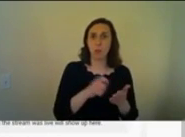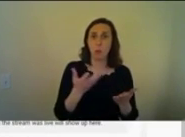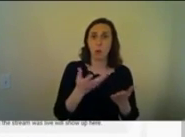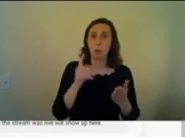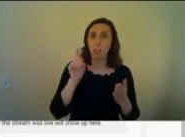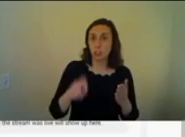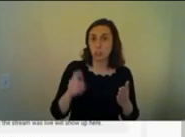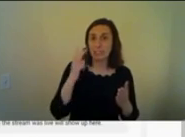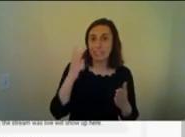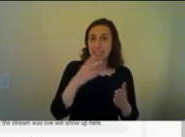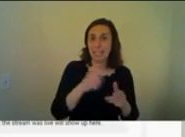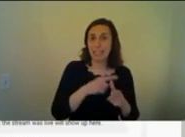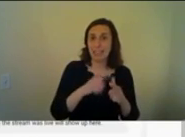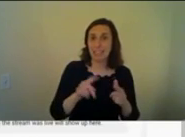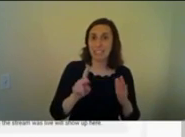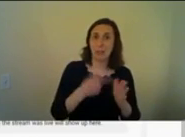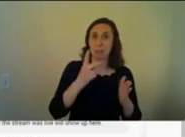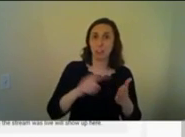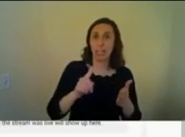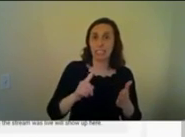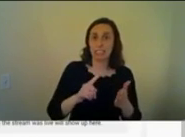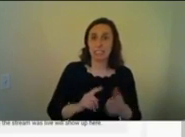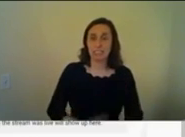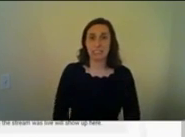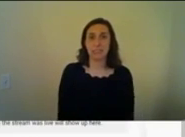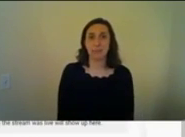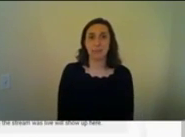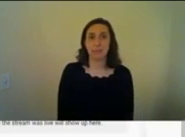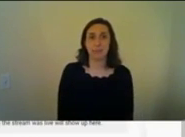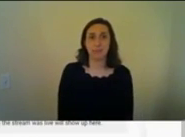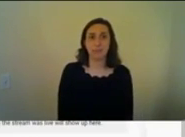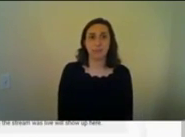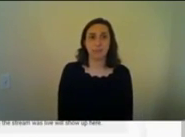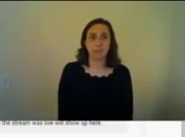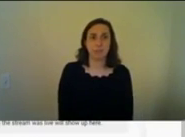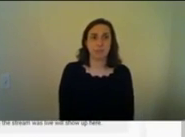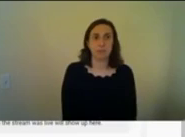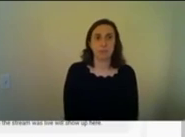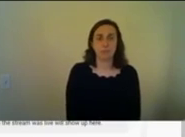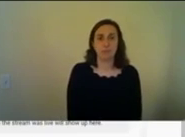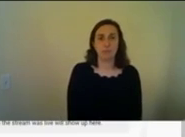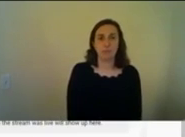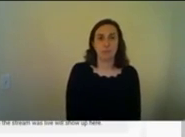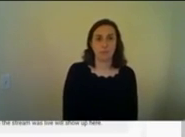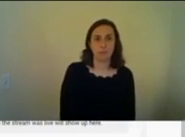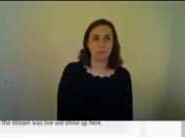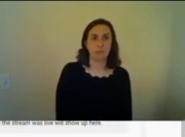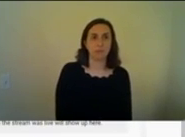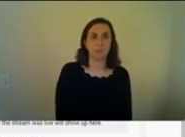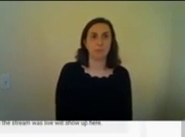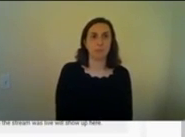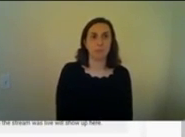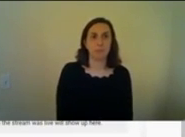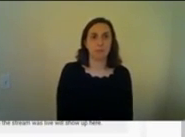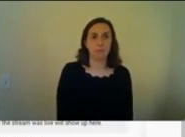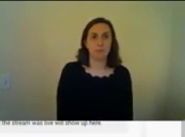So this 5x minus 4 plus 2x plus 2 over x